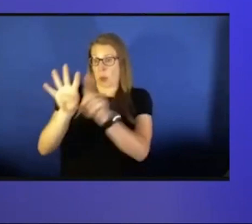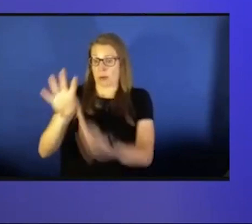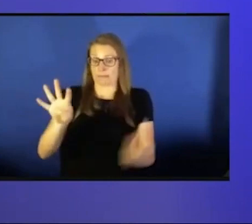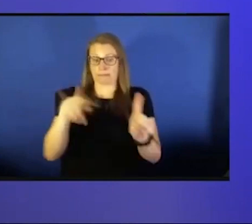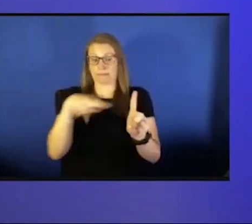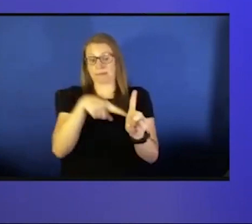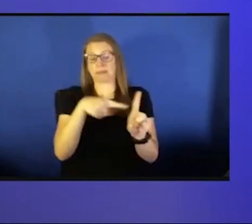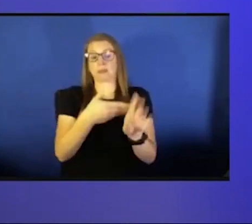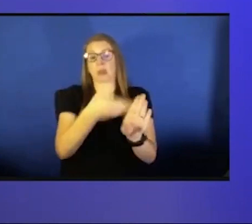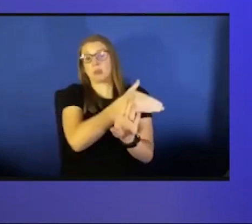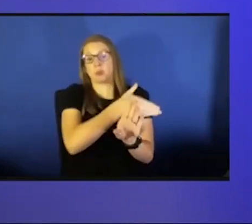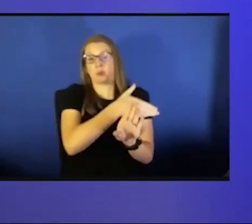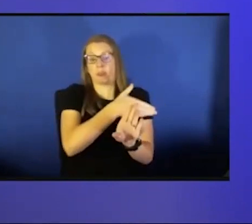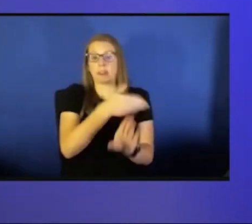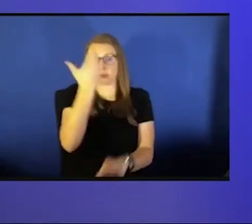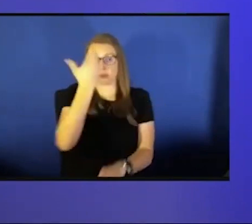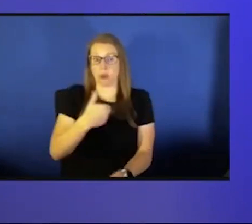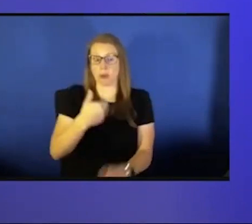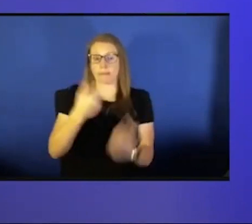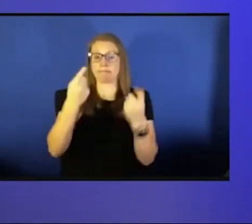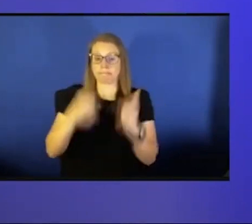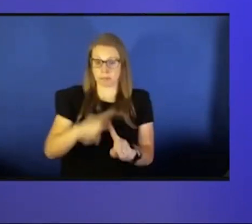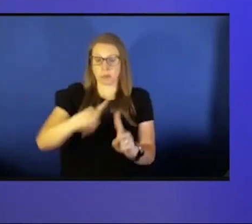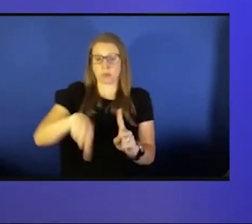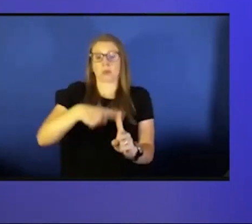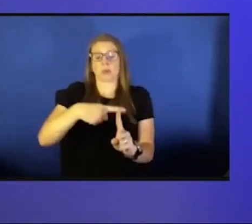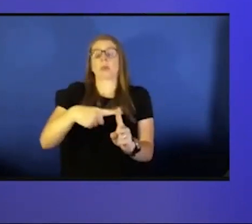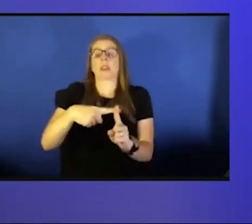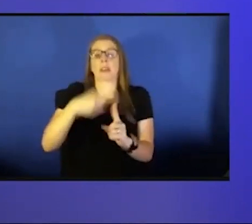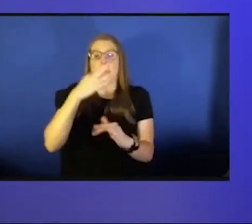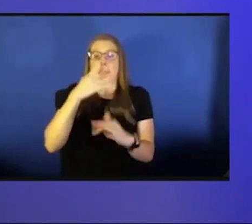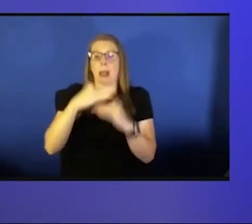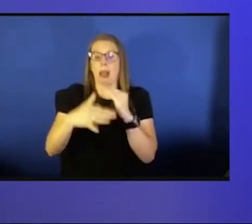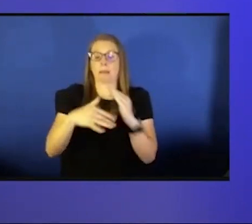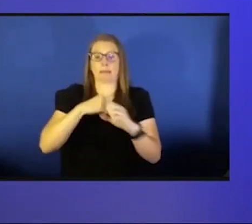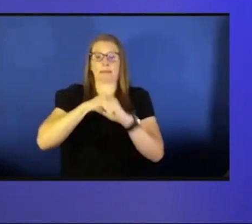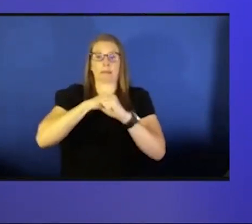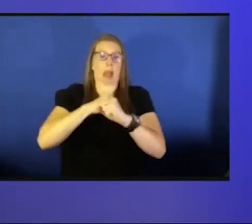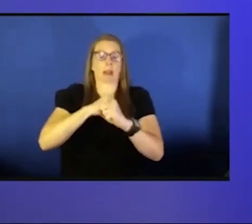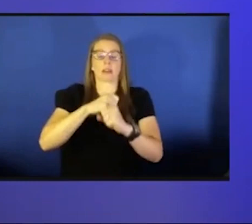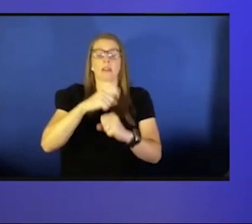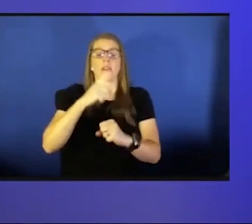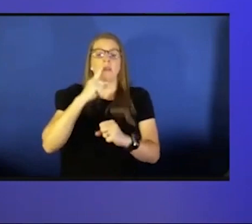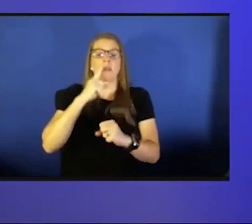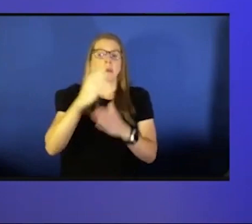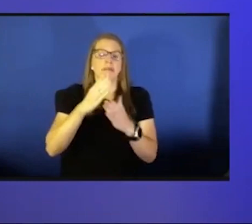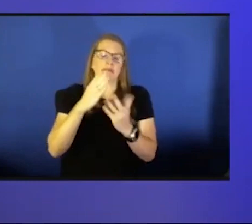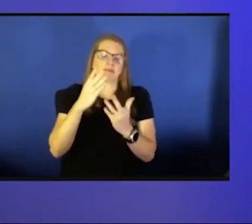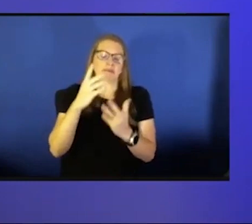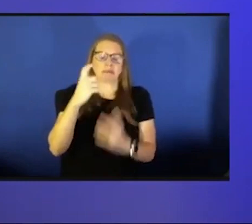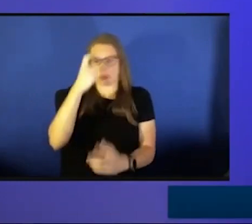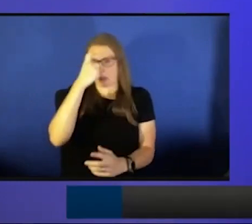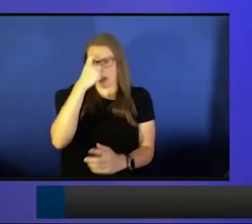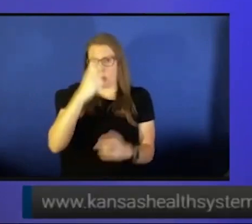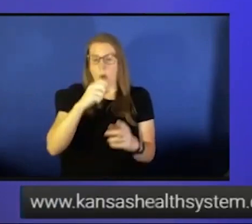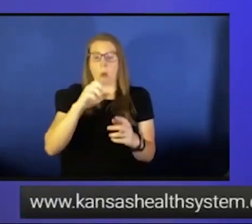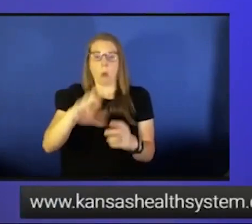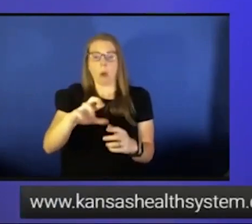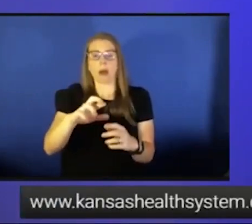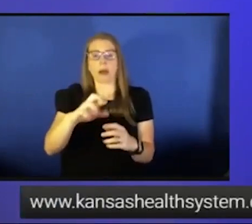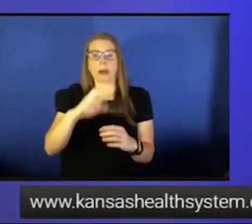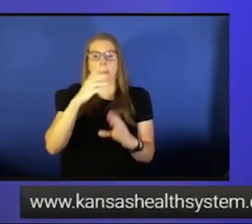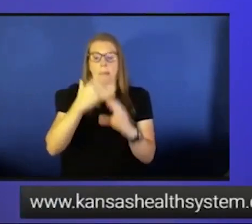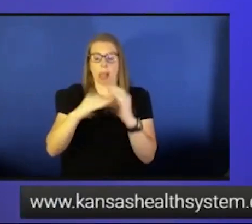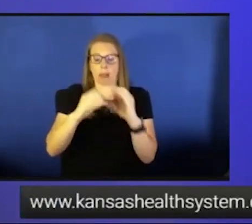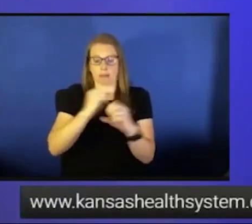previous stroke. A stroke happens when the blood supply is blocked to part of the brain or when a blood vessel in the brain bursts. The University